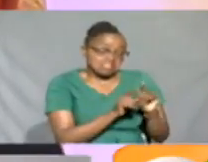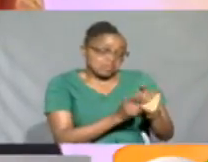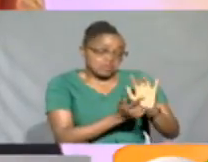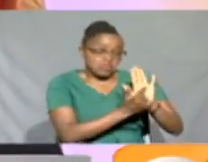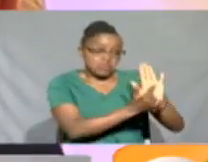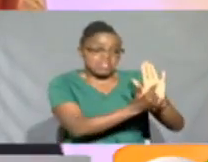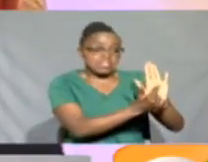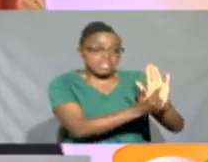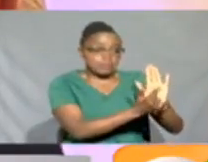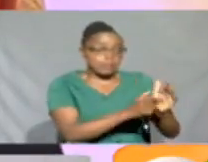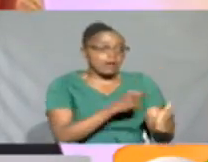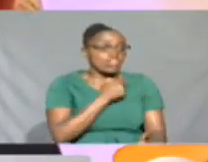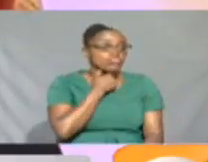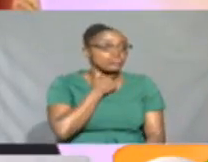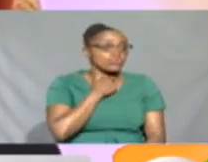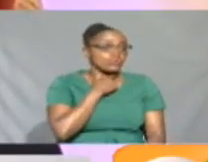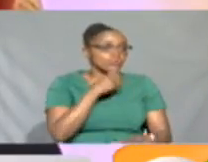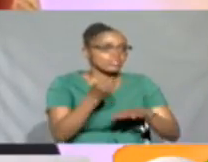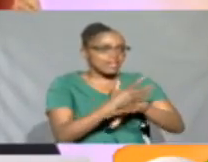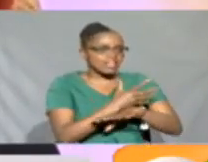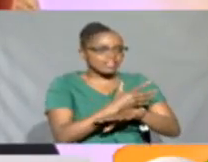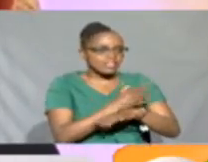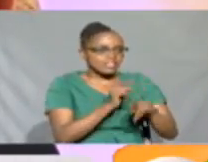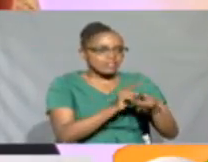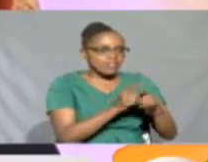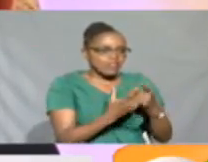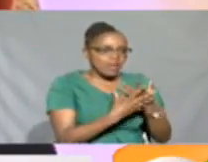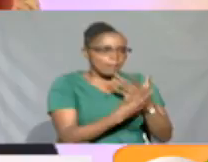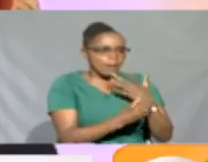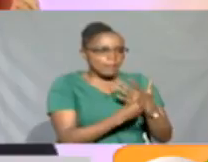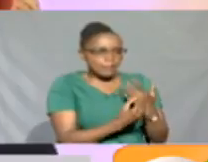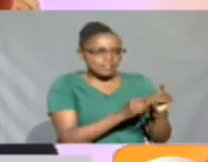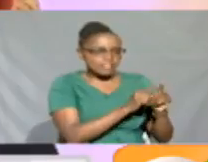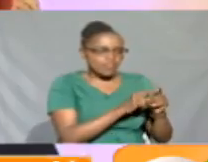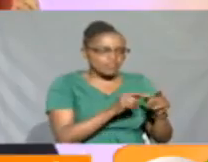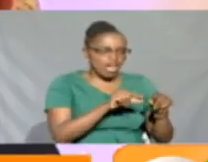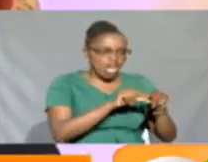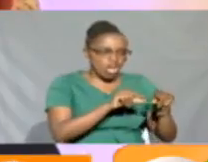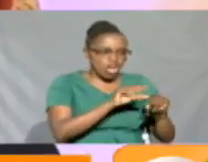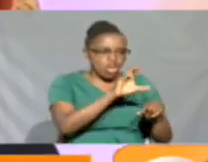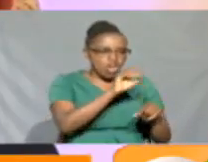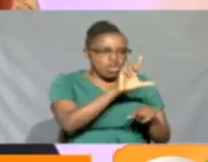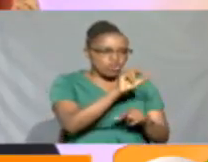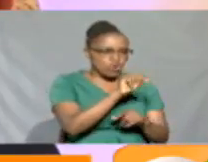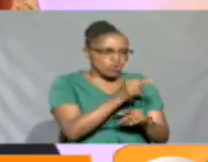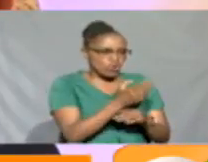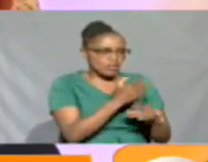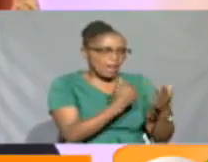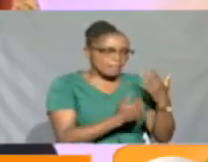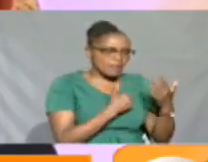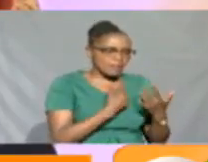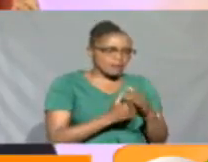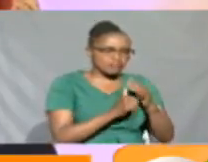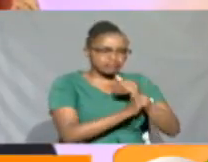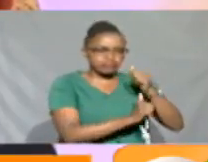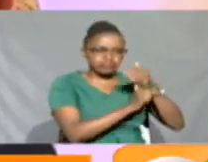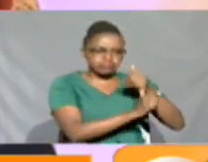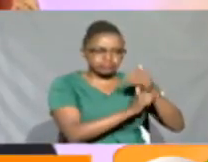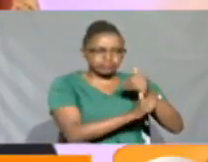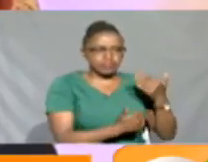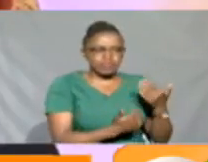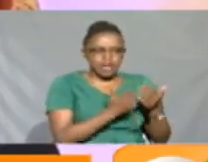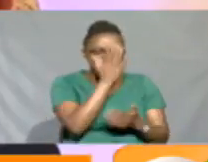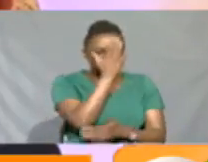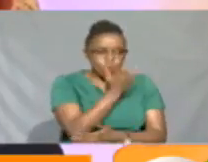example, throat cancer, it mimics a sore throat. Colon cancer mimics constipation, you know, diarrhea. So